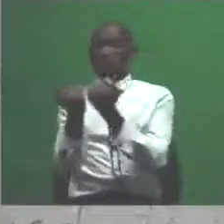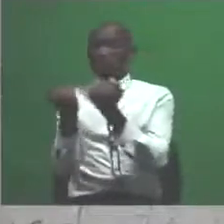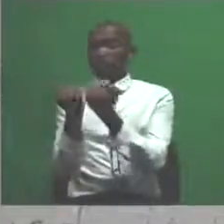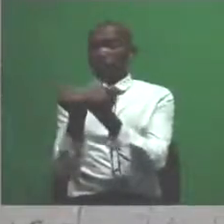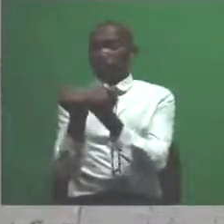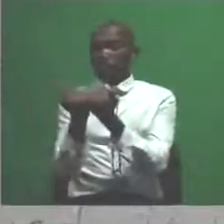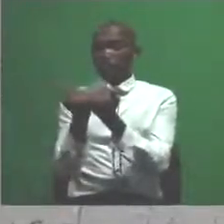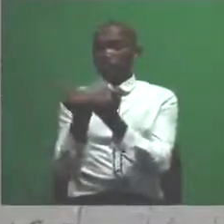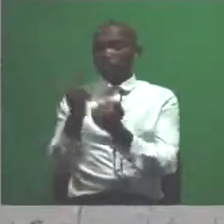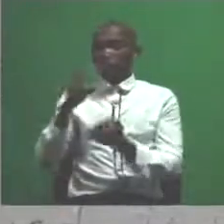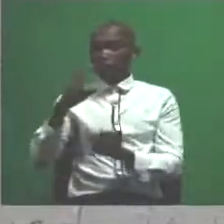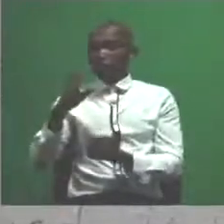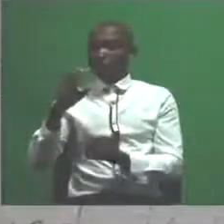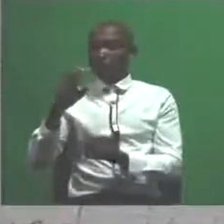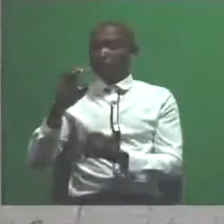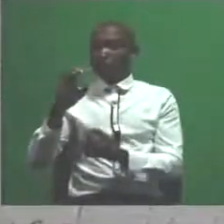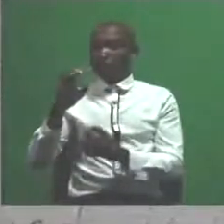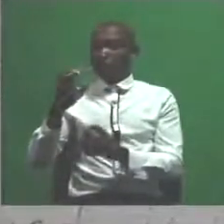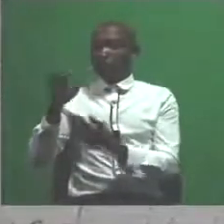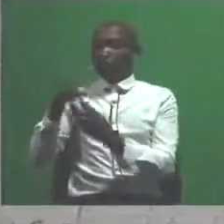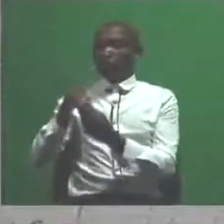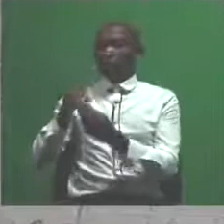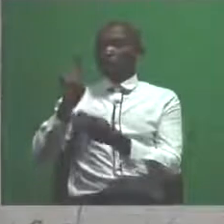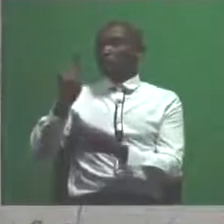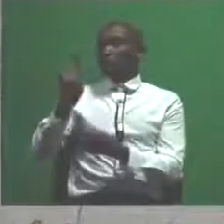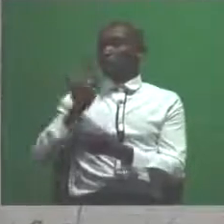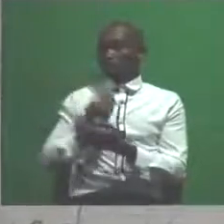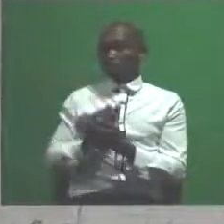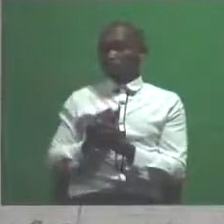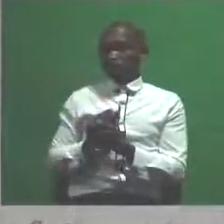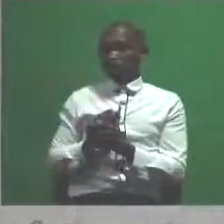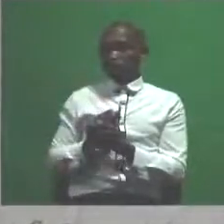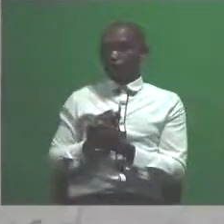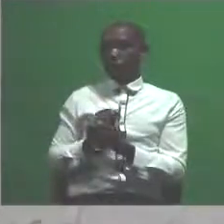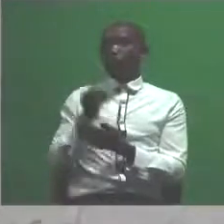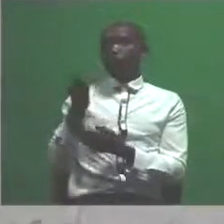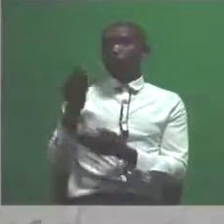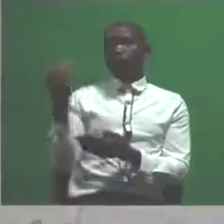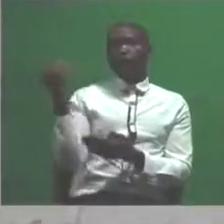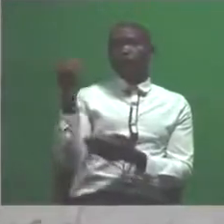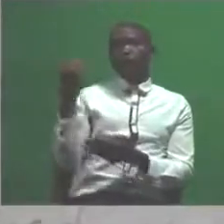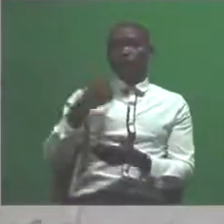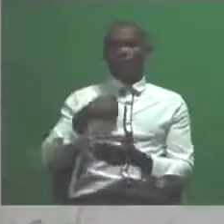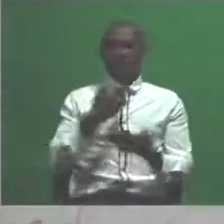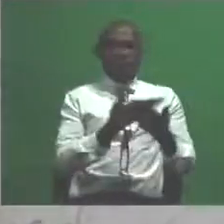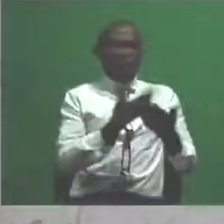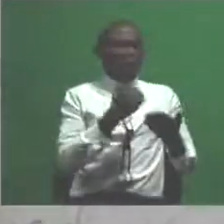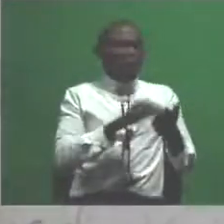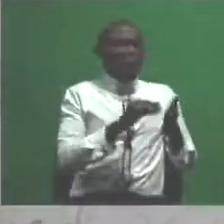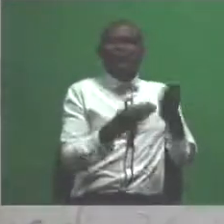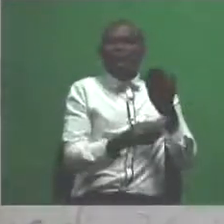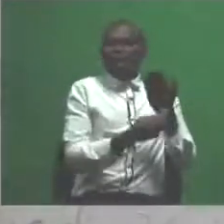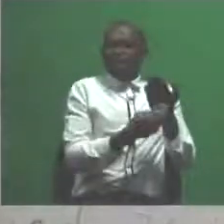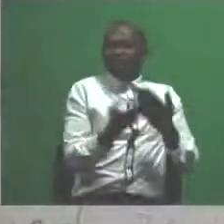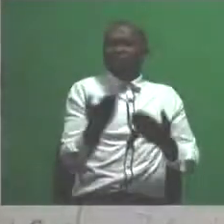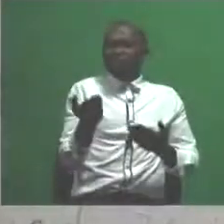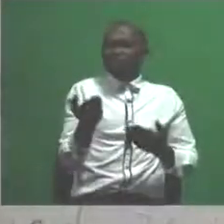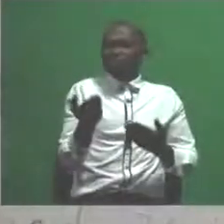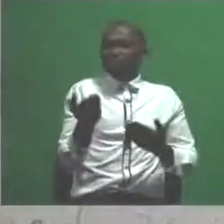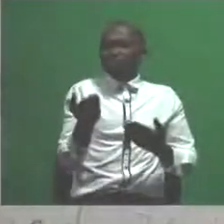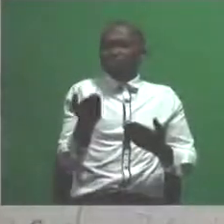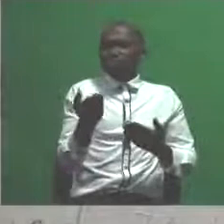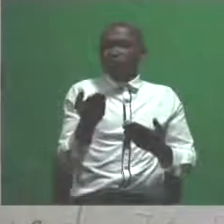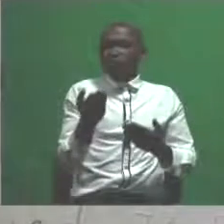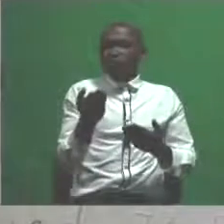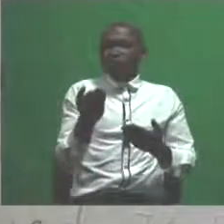D. Who can tell me why the energy is much